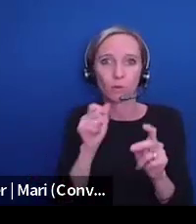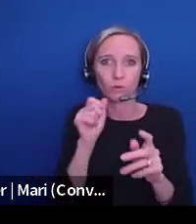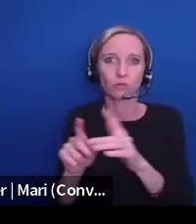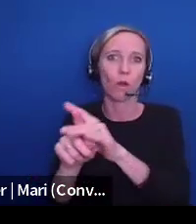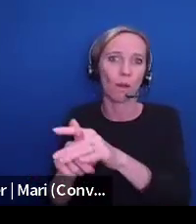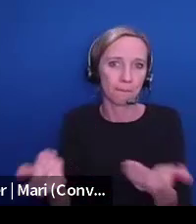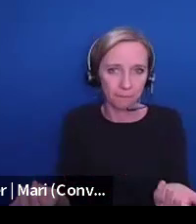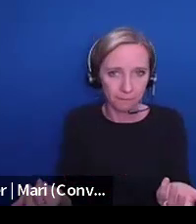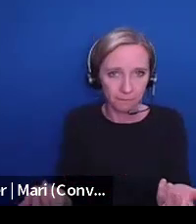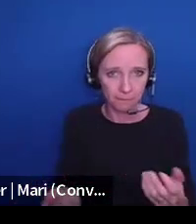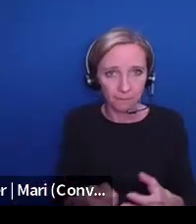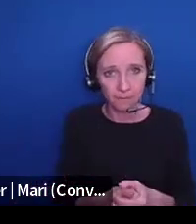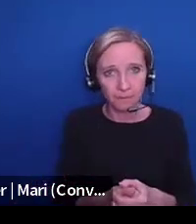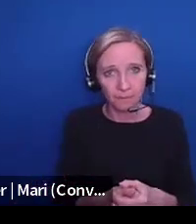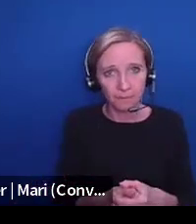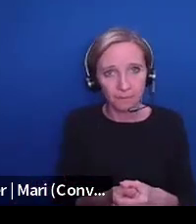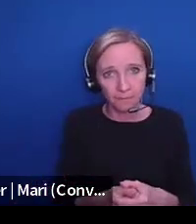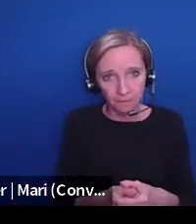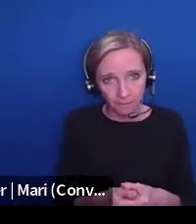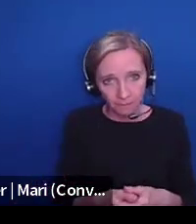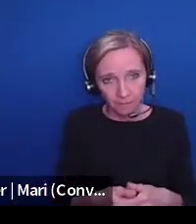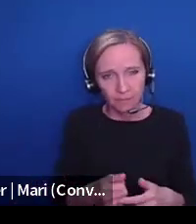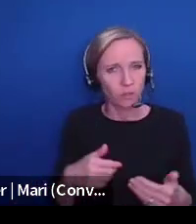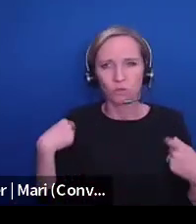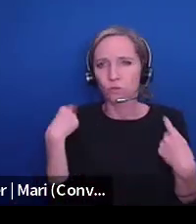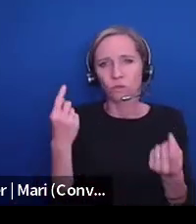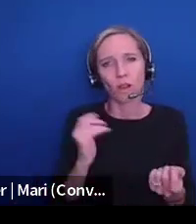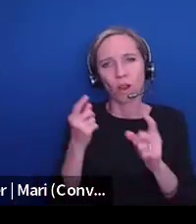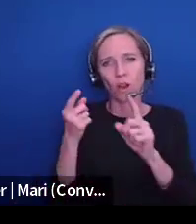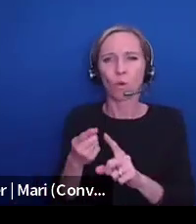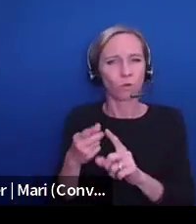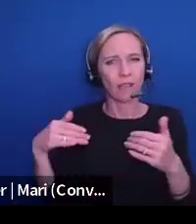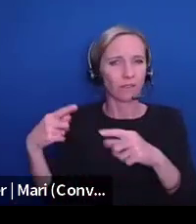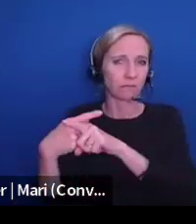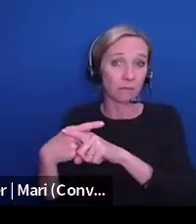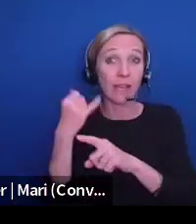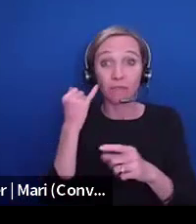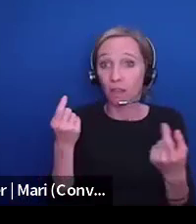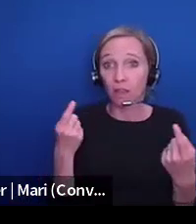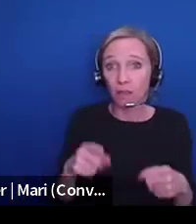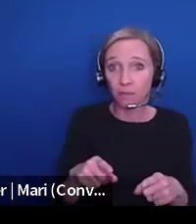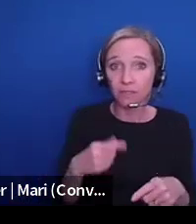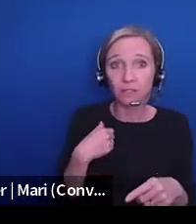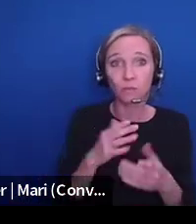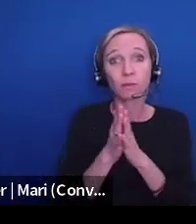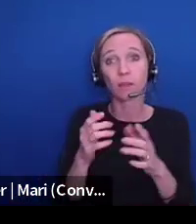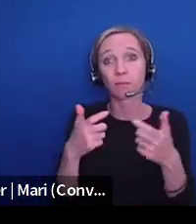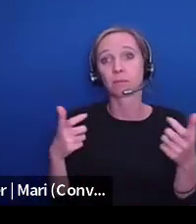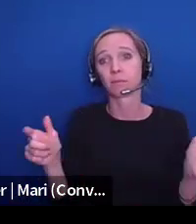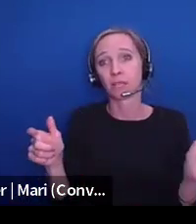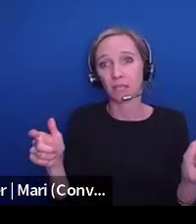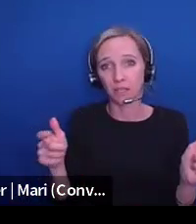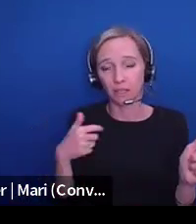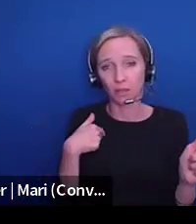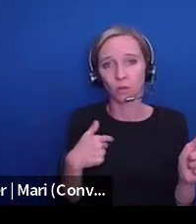issues that our goals are kind of colliding. If that happens, if we become so big that we see like,